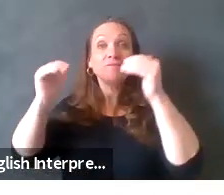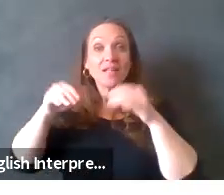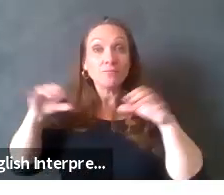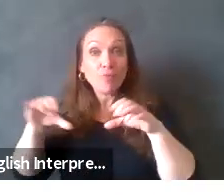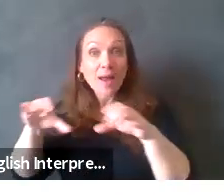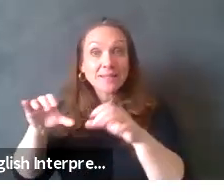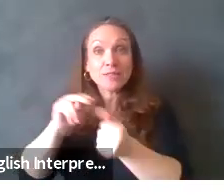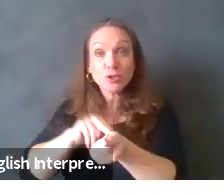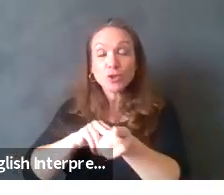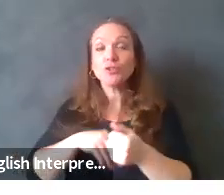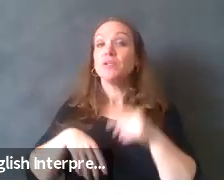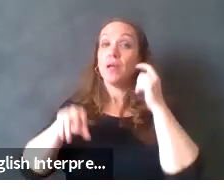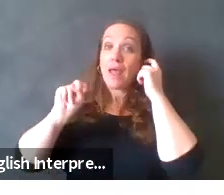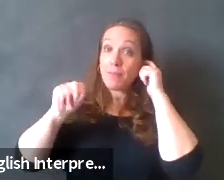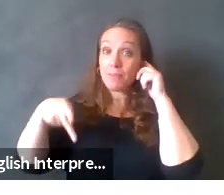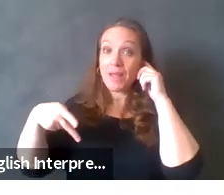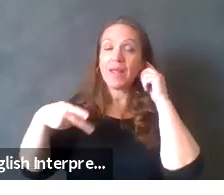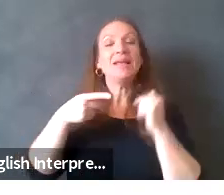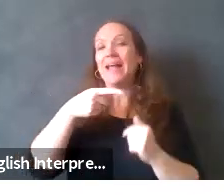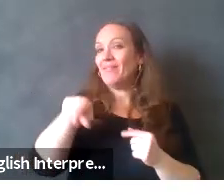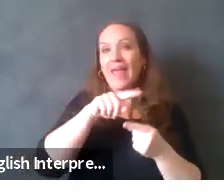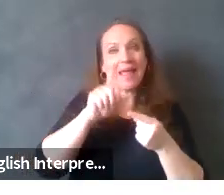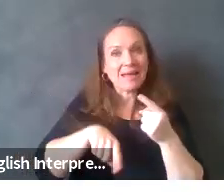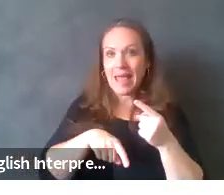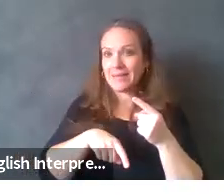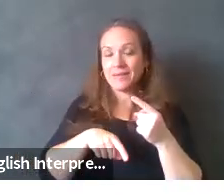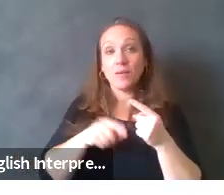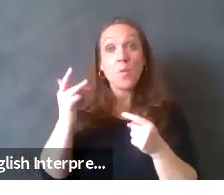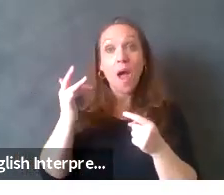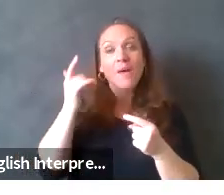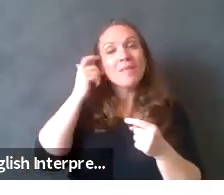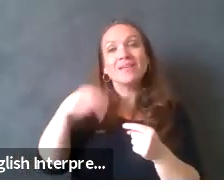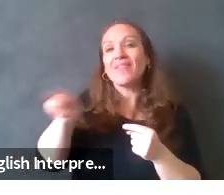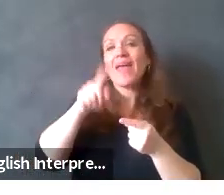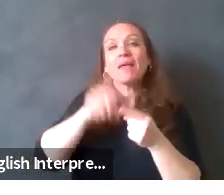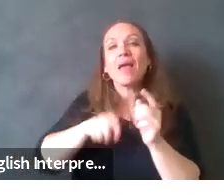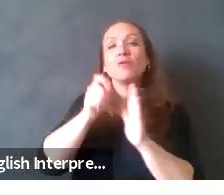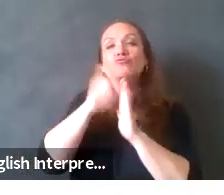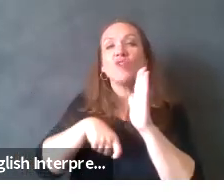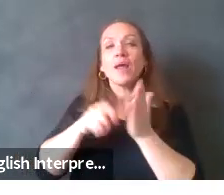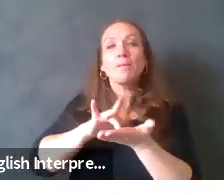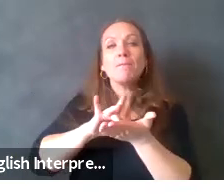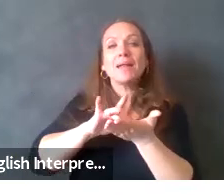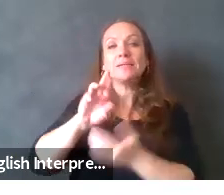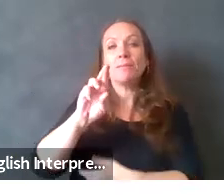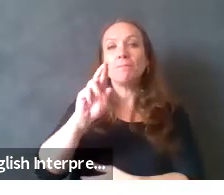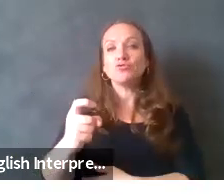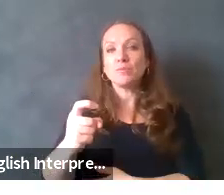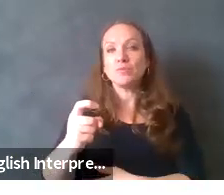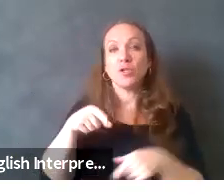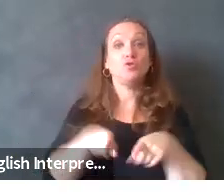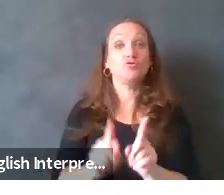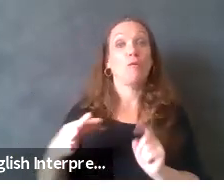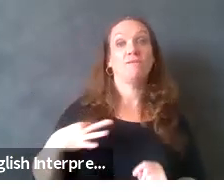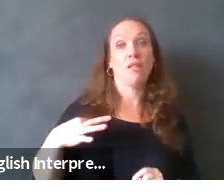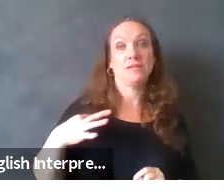nurse practitioners do not have full scope in that they cannot write prescriptions while volunteering for